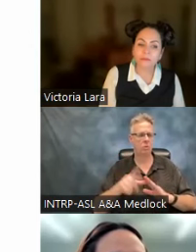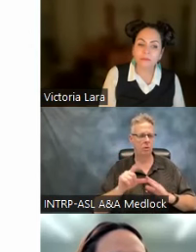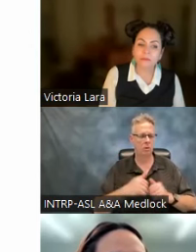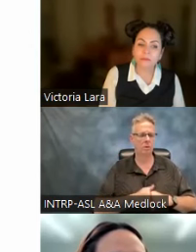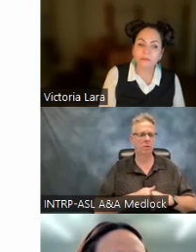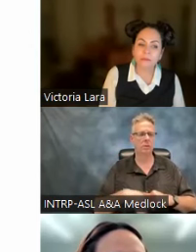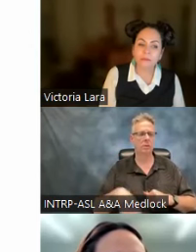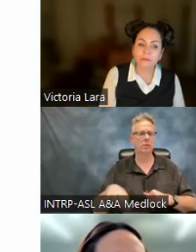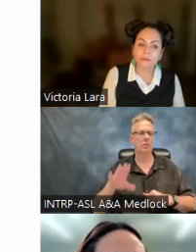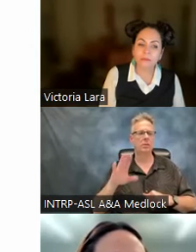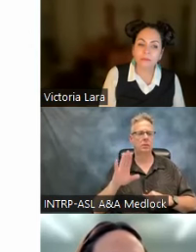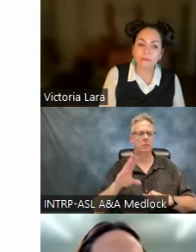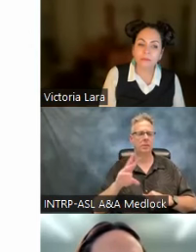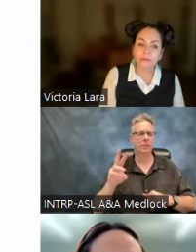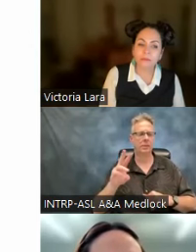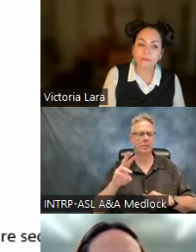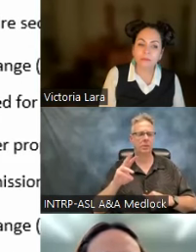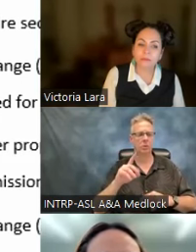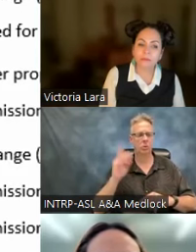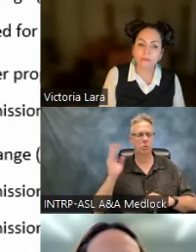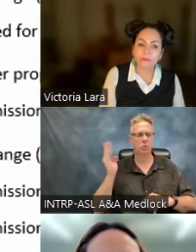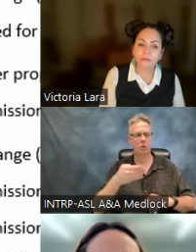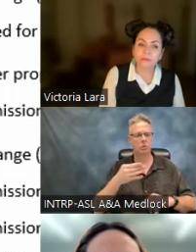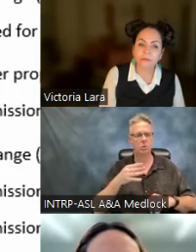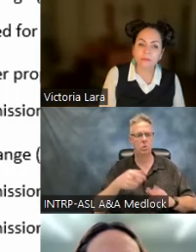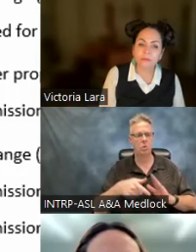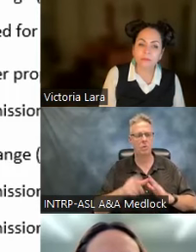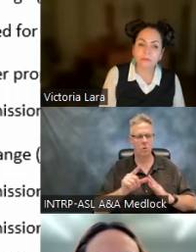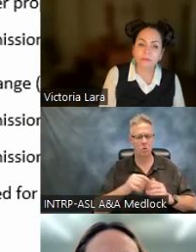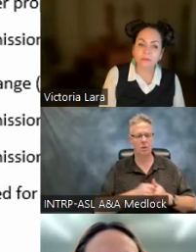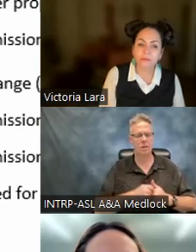B6, a directive review. There is some language here